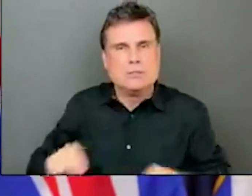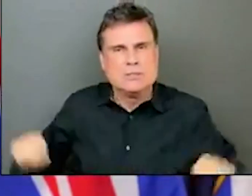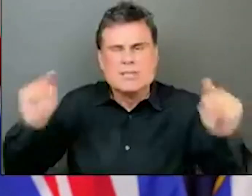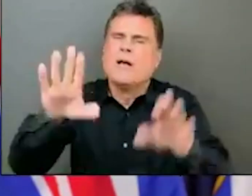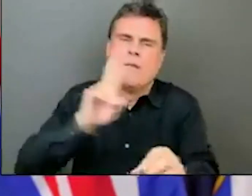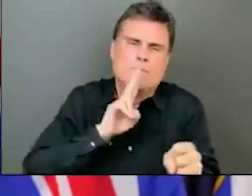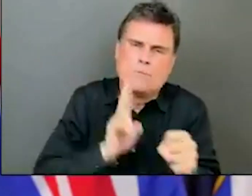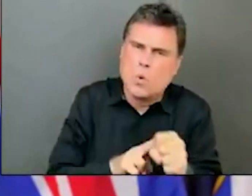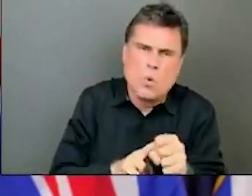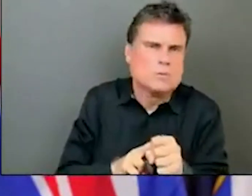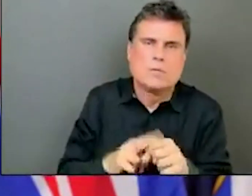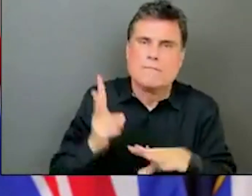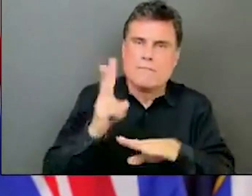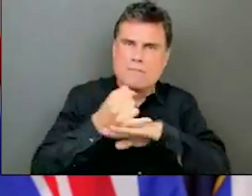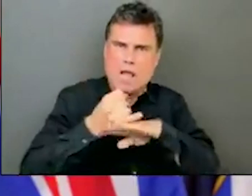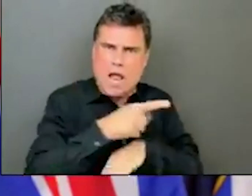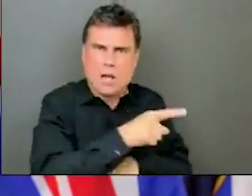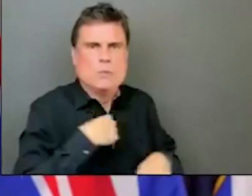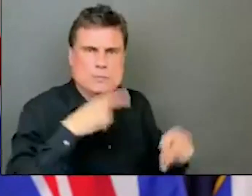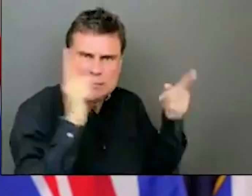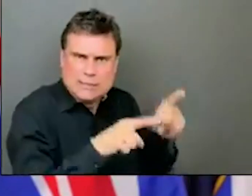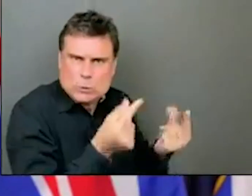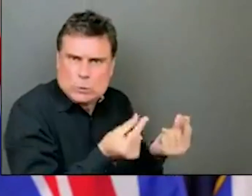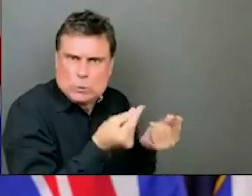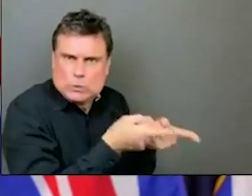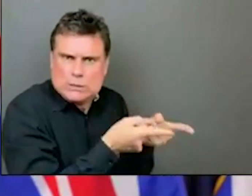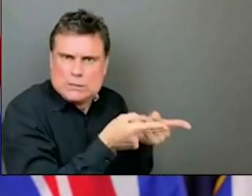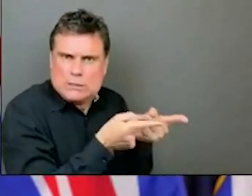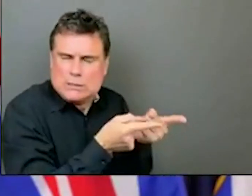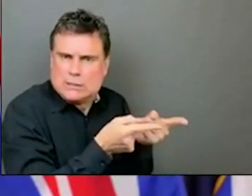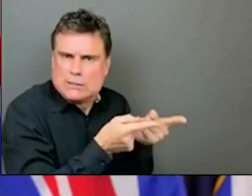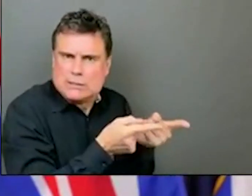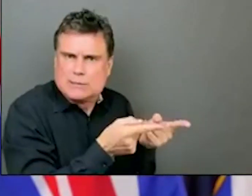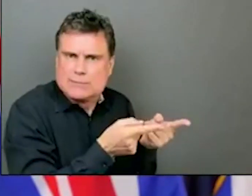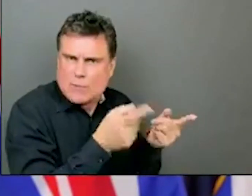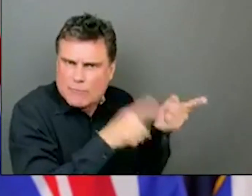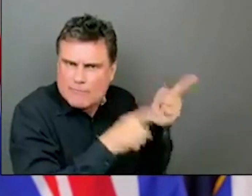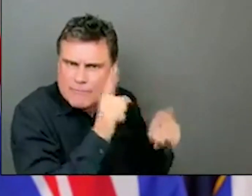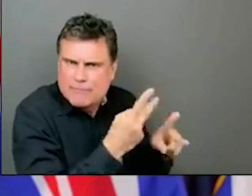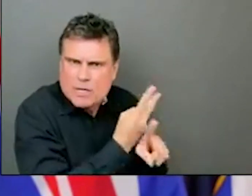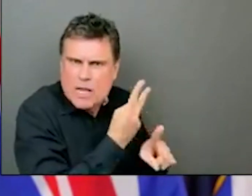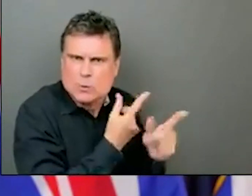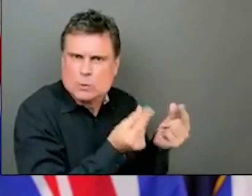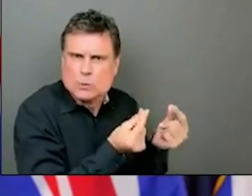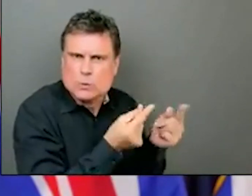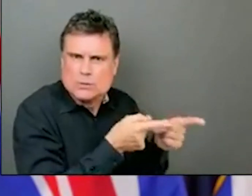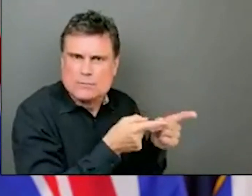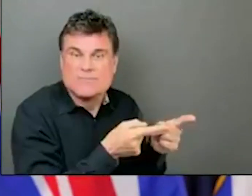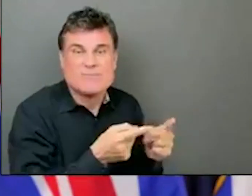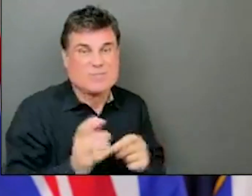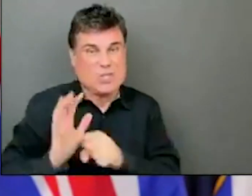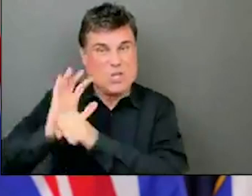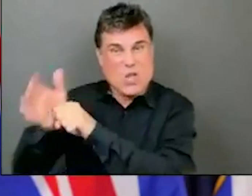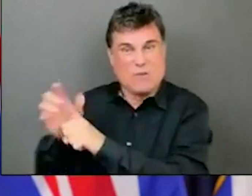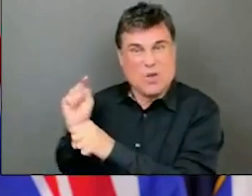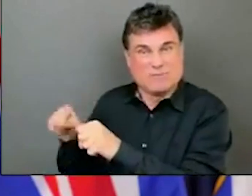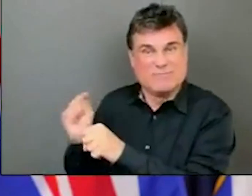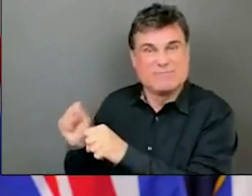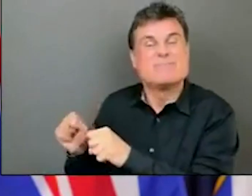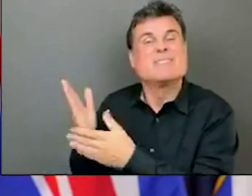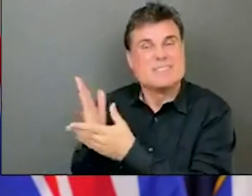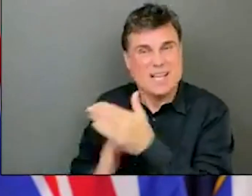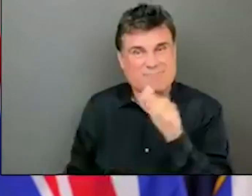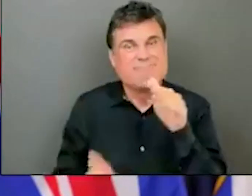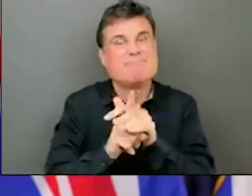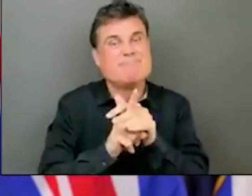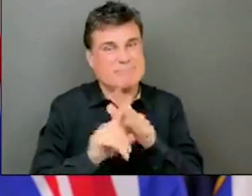do on the South Island. We're working closely with family practice doctors to address the present situation, present some of the challenges that COVID-19